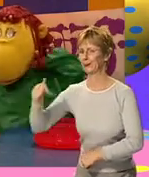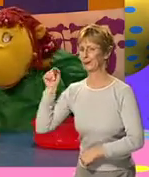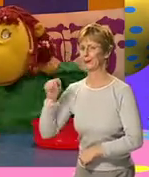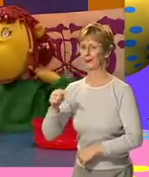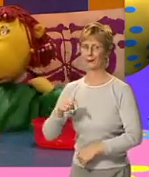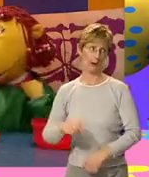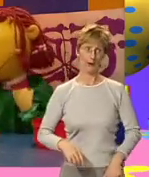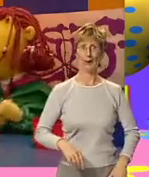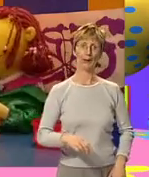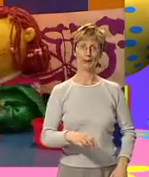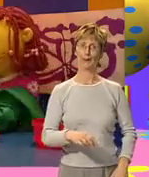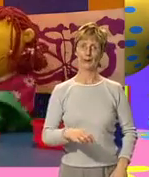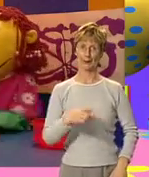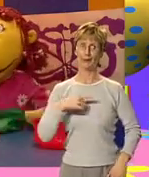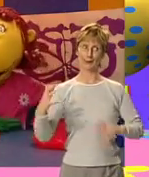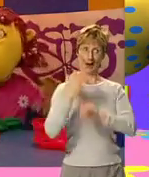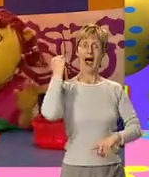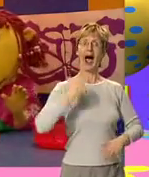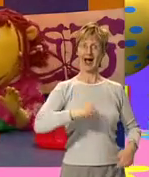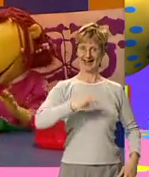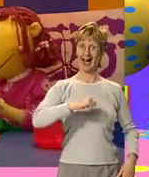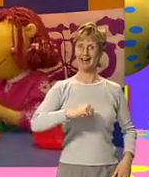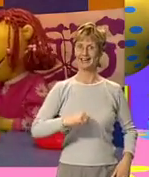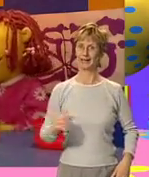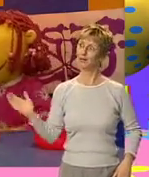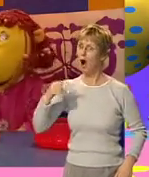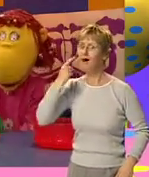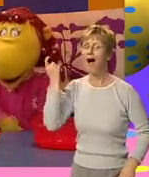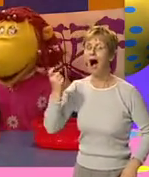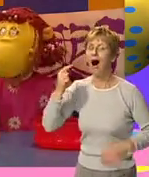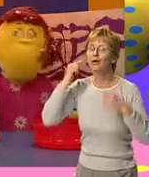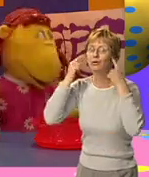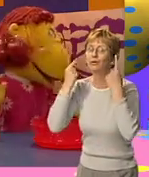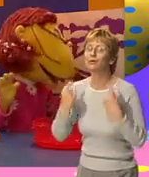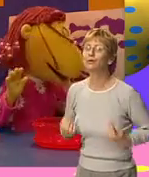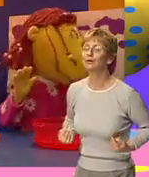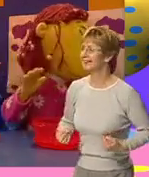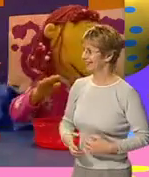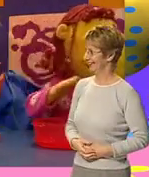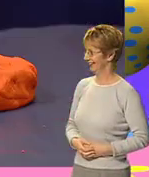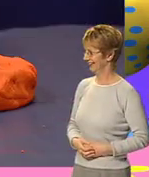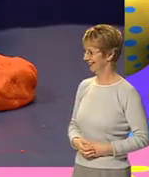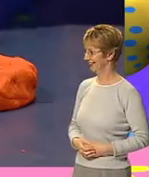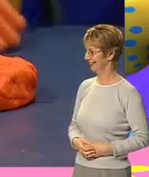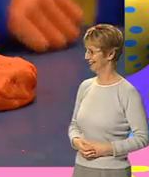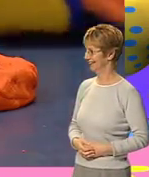way! We will be the winners! Come on, let's go and get Judy. Yes.